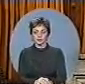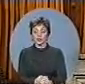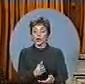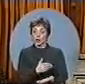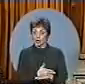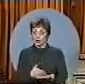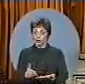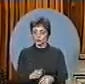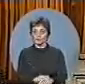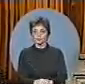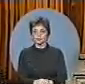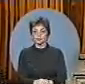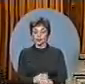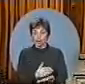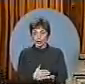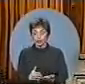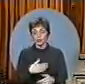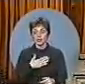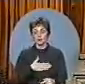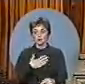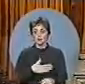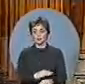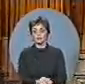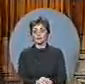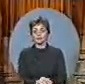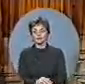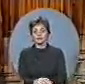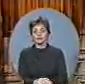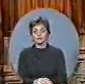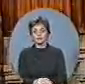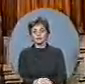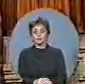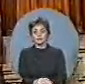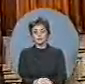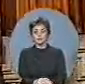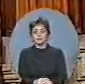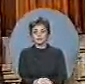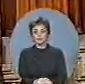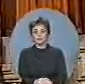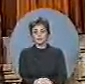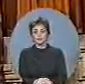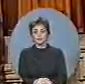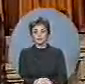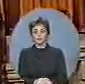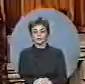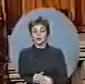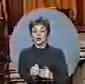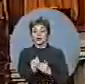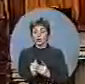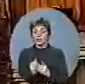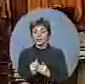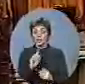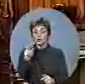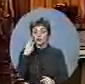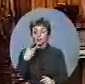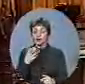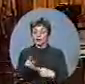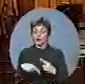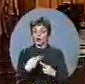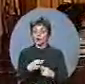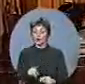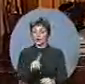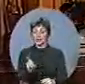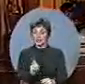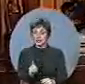We will have some order, please. The Government House Leader has risen to answer the question raised by the Honourable Member for Etobicoke Lakeshore. We will hear the